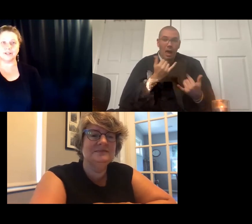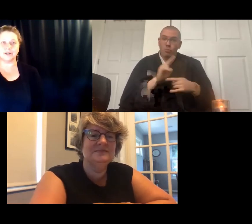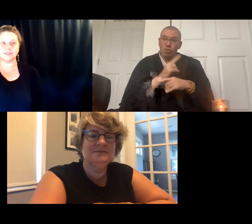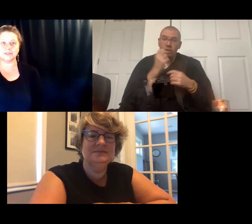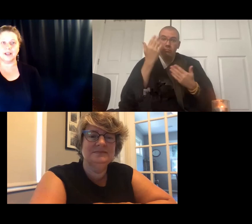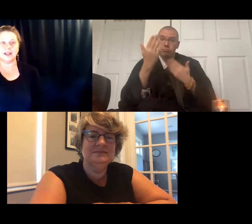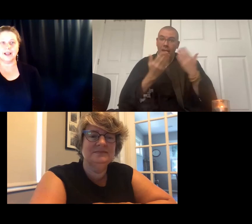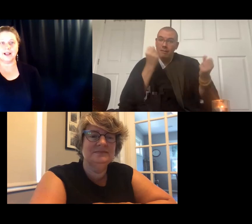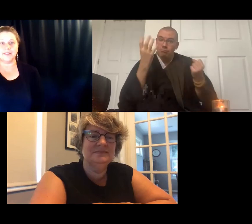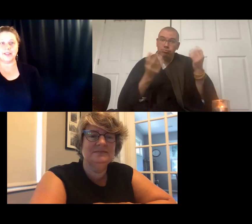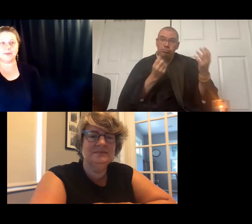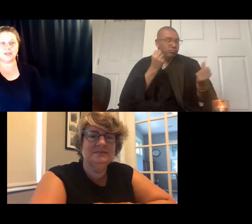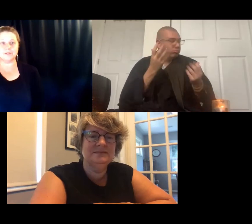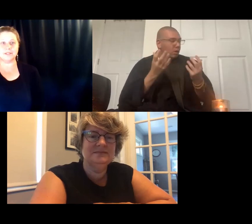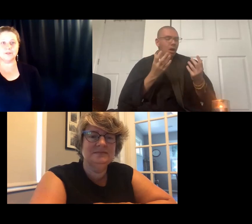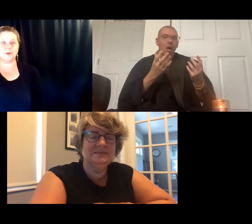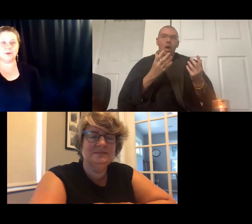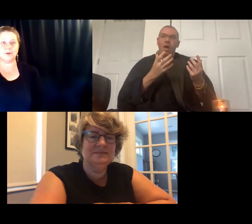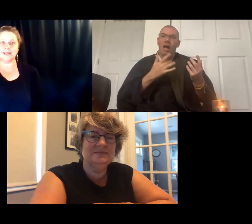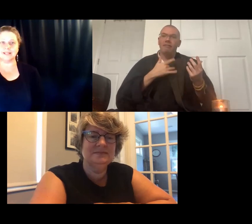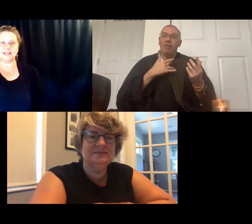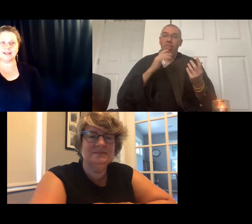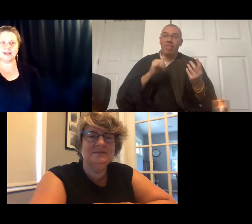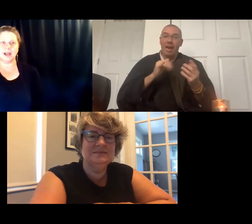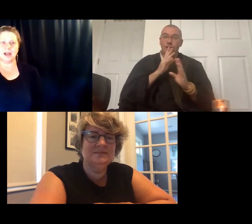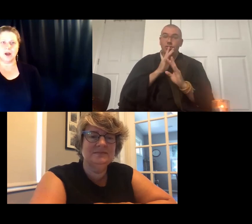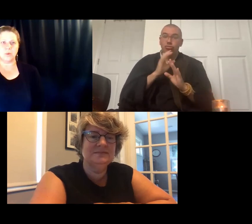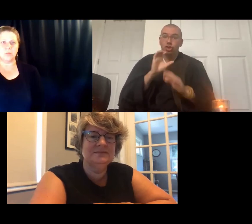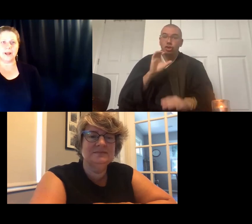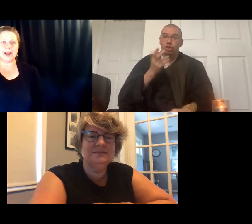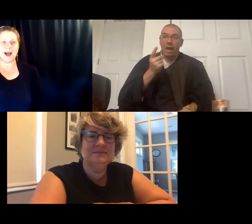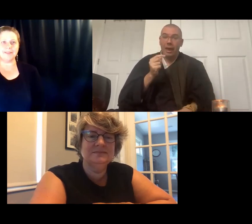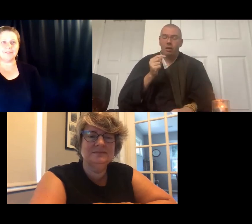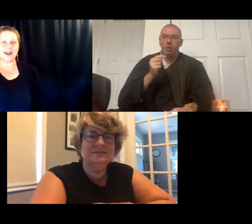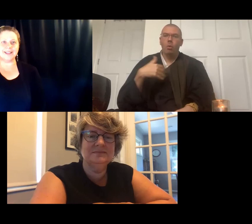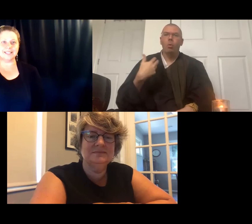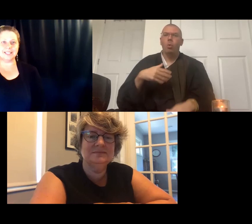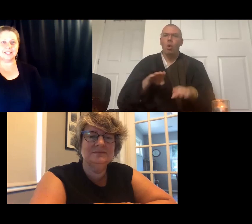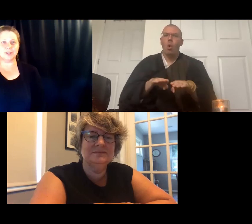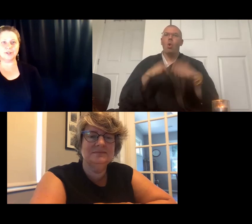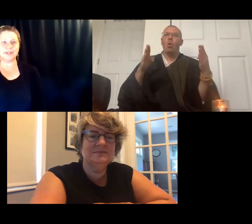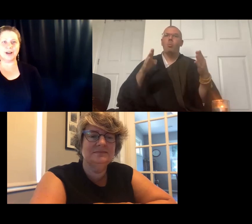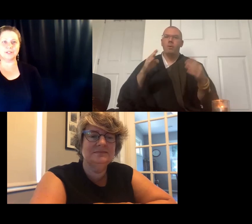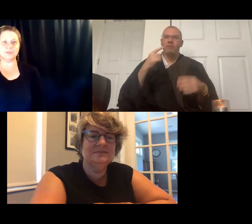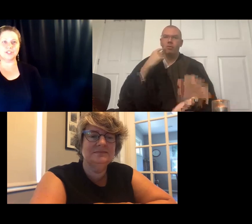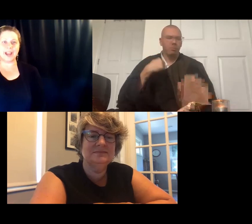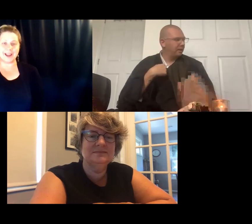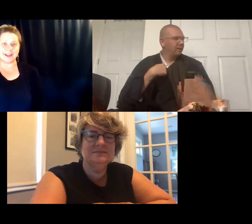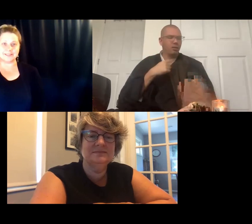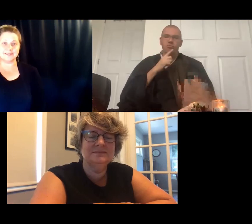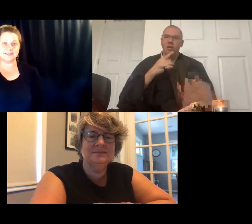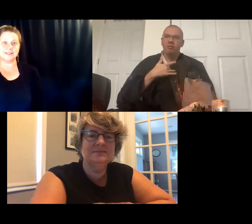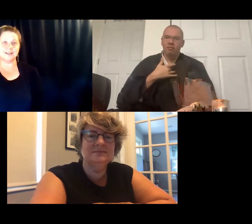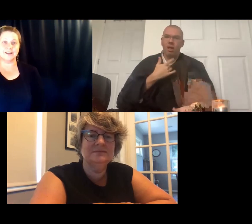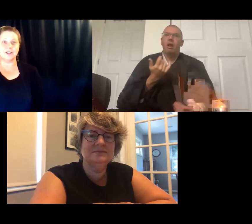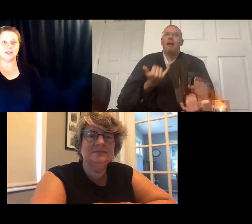40 years, they've been using their voice, and they said, when I finally learned how to